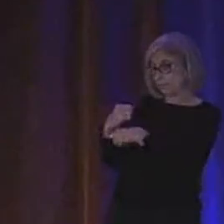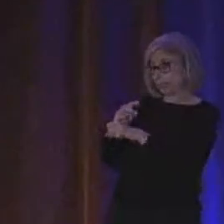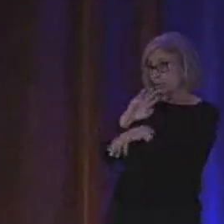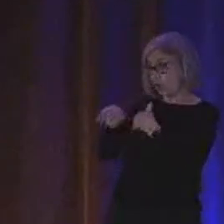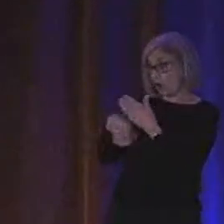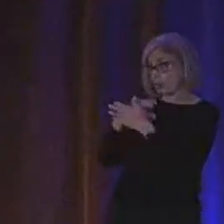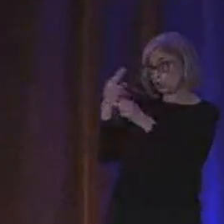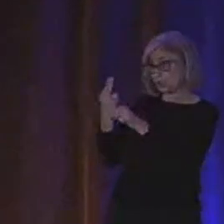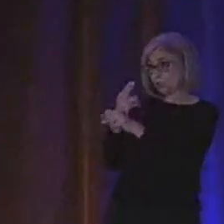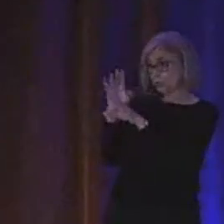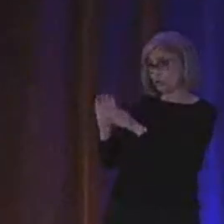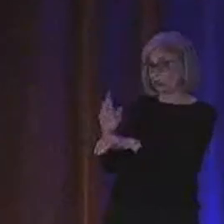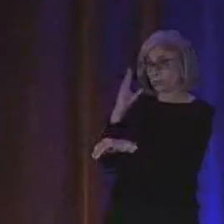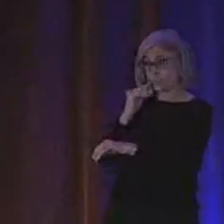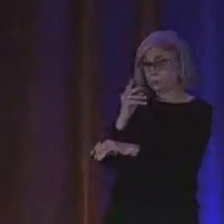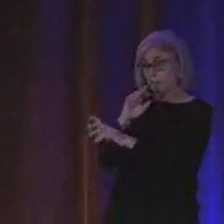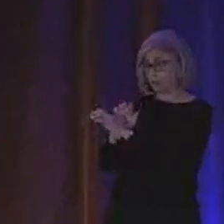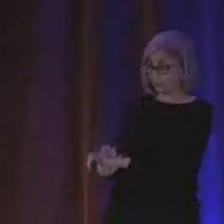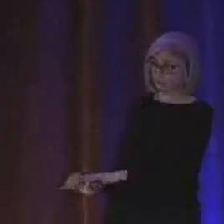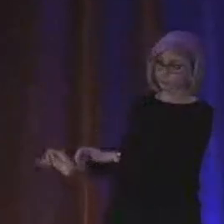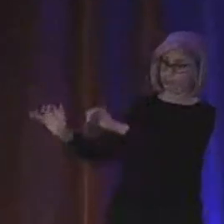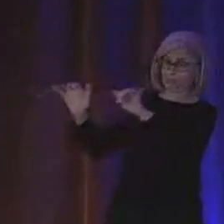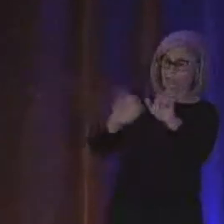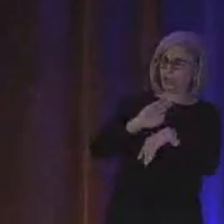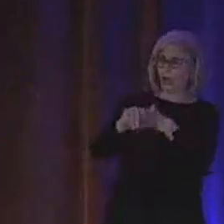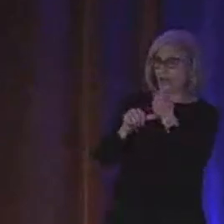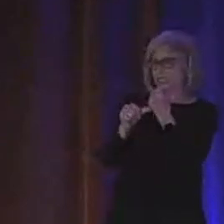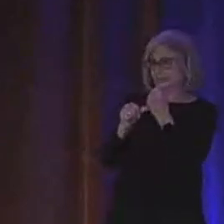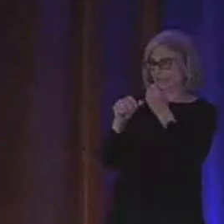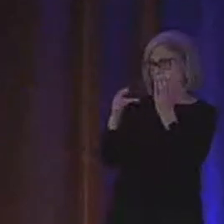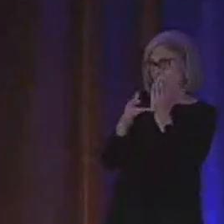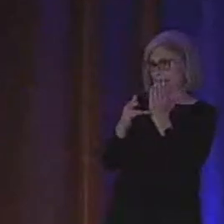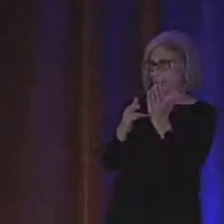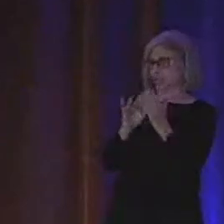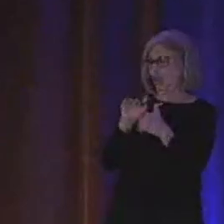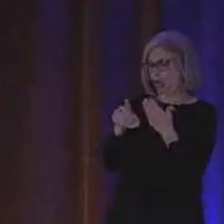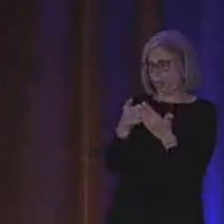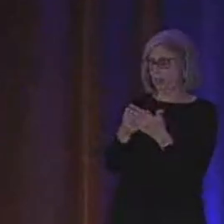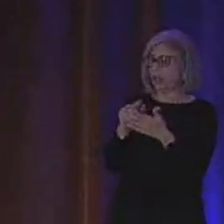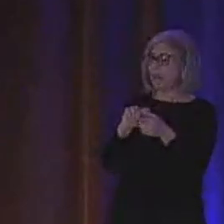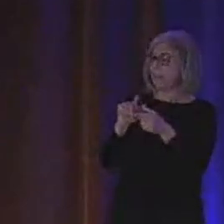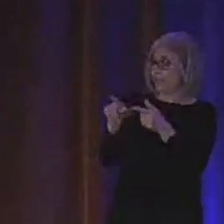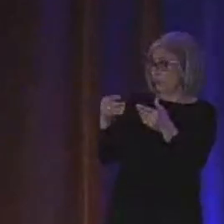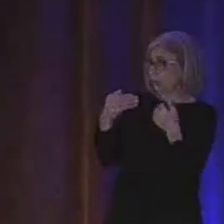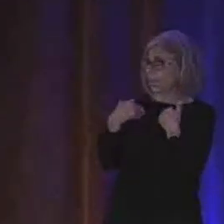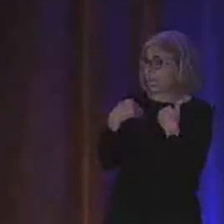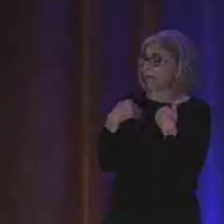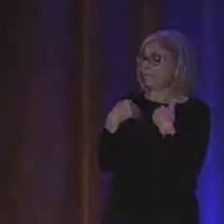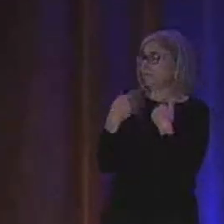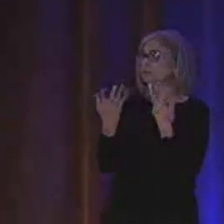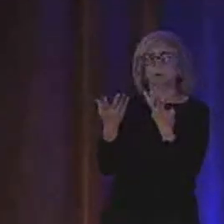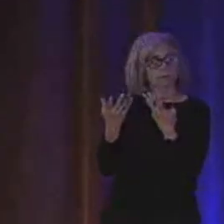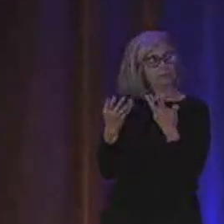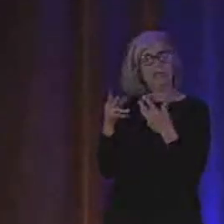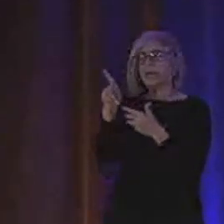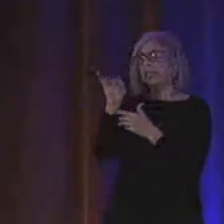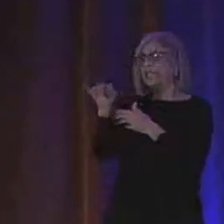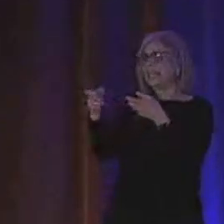users are experiencing that on all their assistive technology. And then you can have a key up handler to